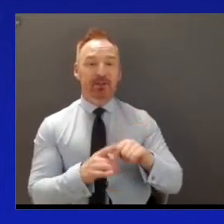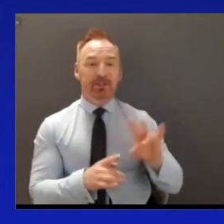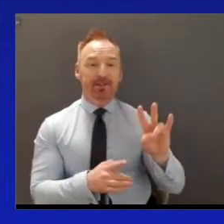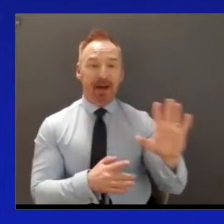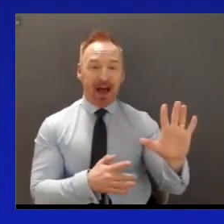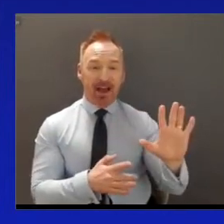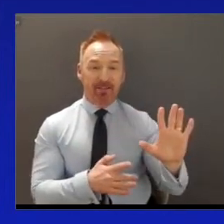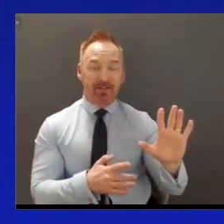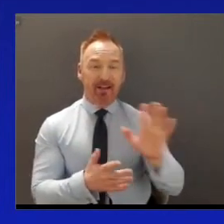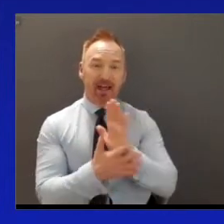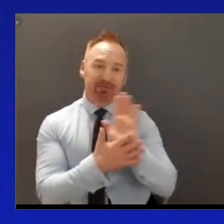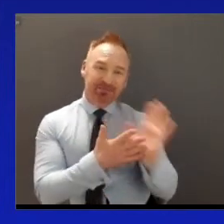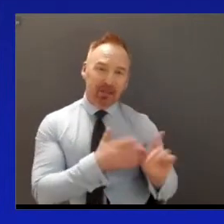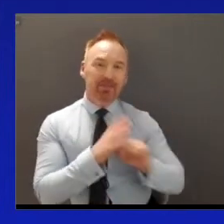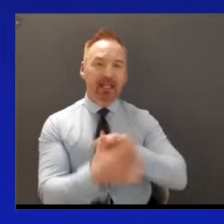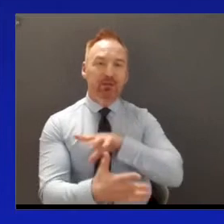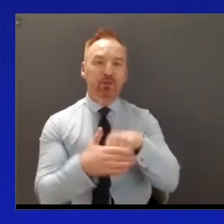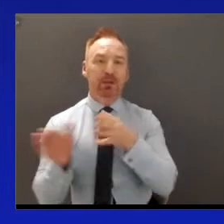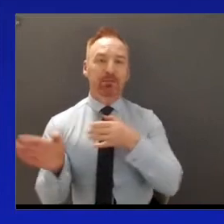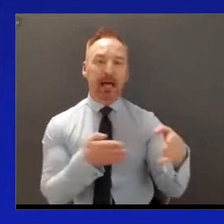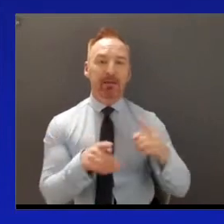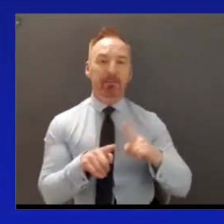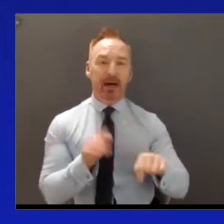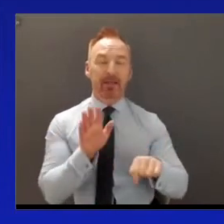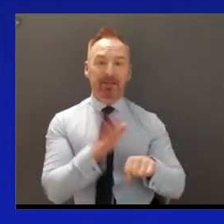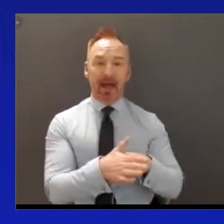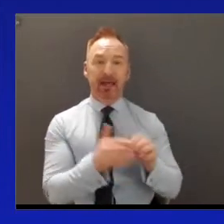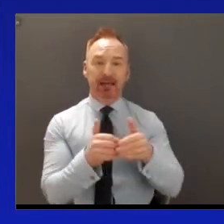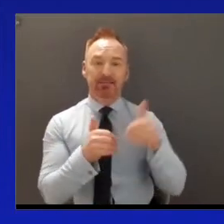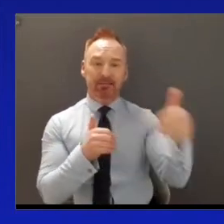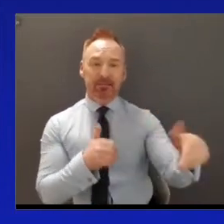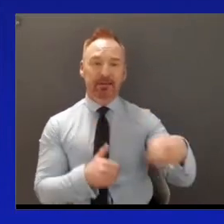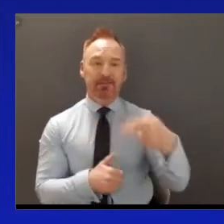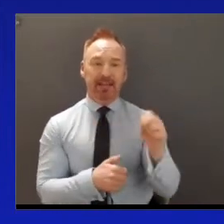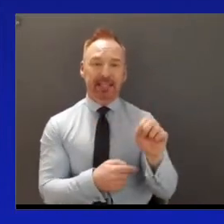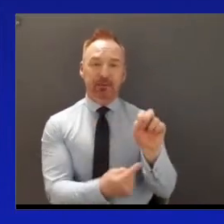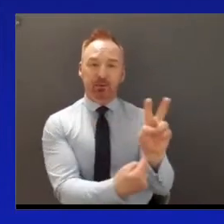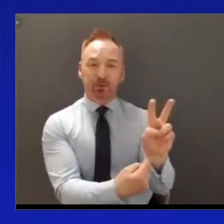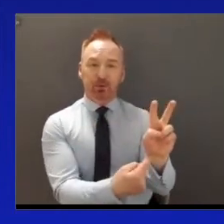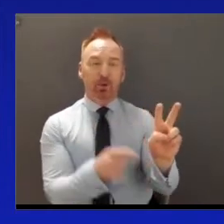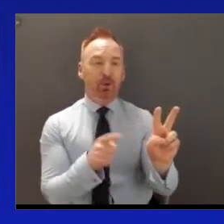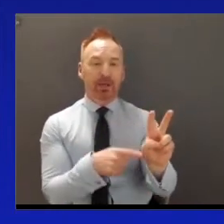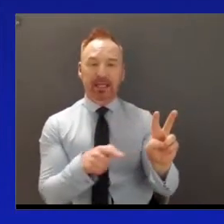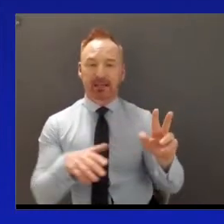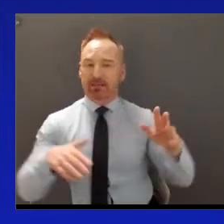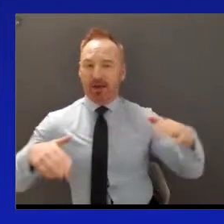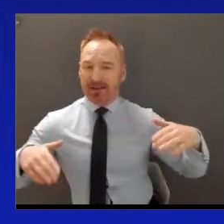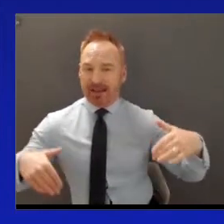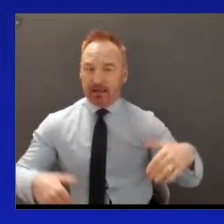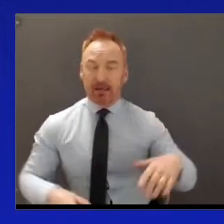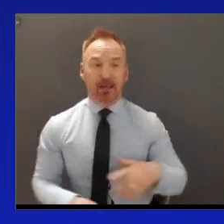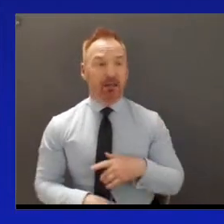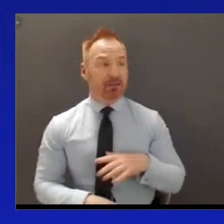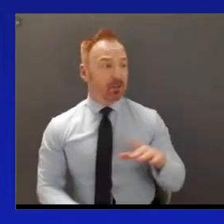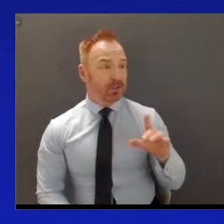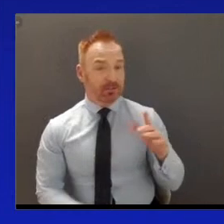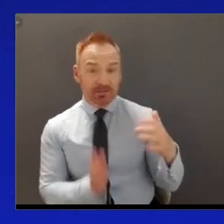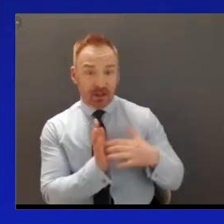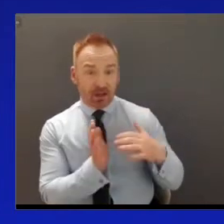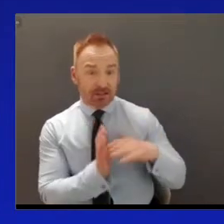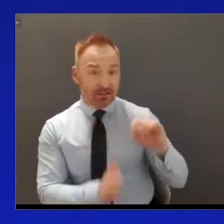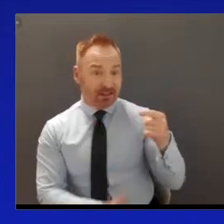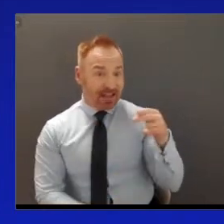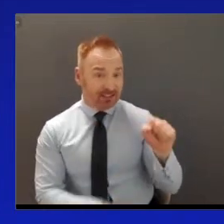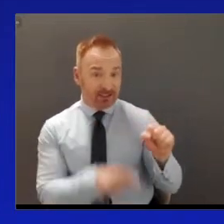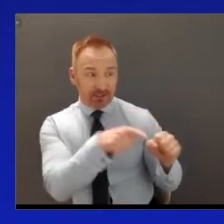planning that's being looked. But unfortunately, that's still all in phase 2. We're not quite there yet. Dr. Etches, I don't know if you want to add anything about the high-risk chronic